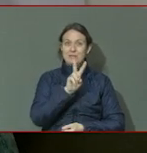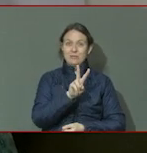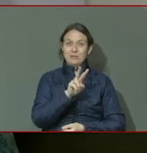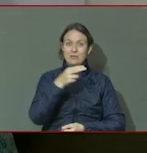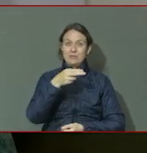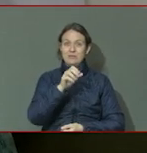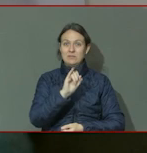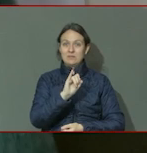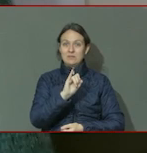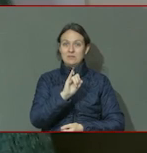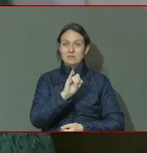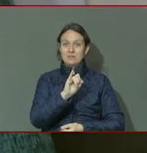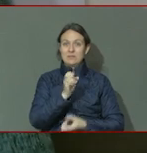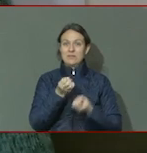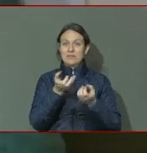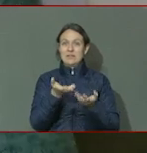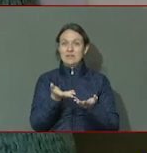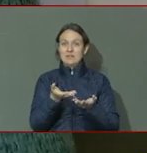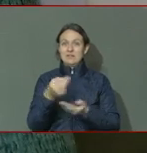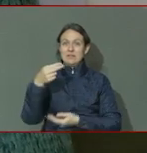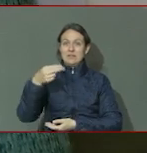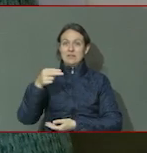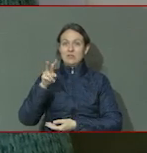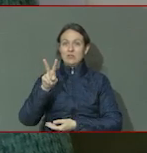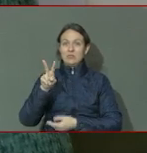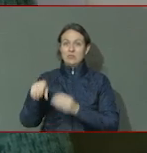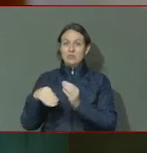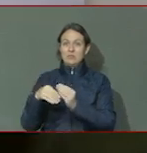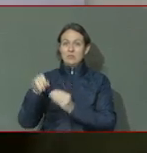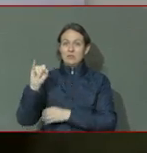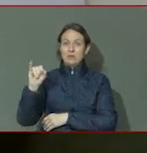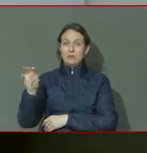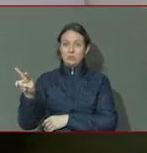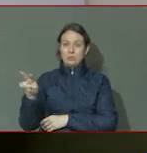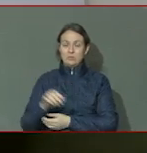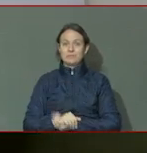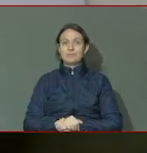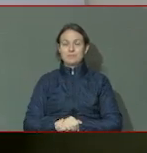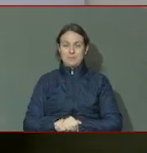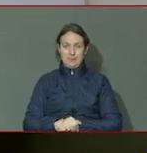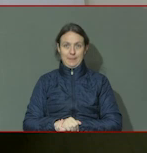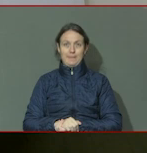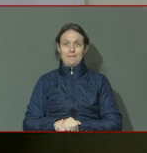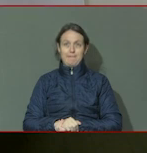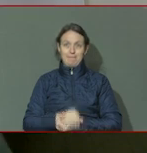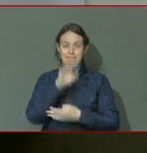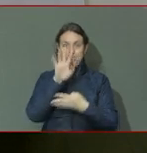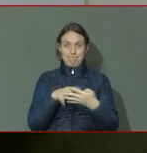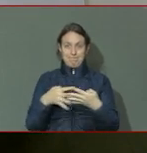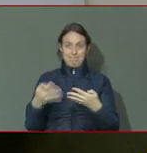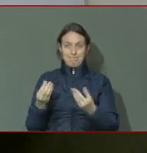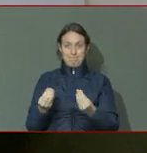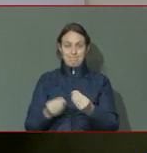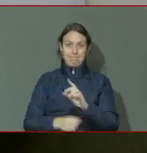2HI gives me H2 plus I2. Okay, so there's my table. The